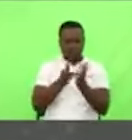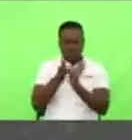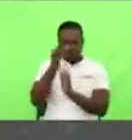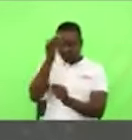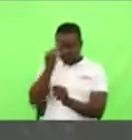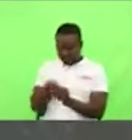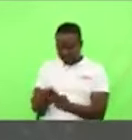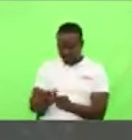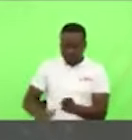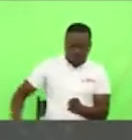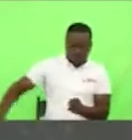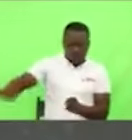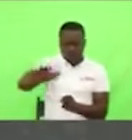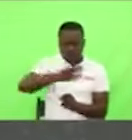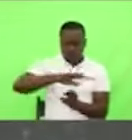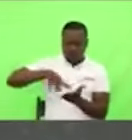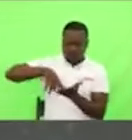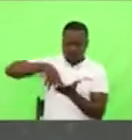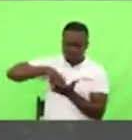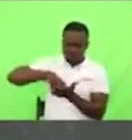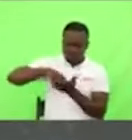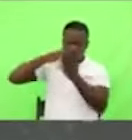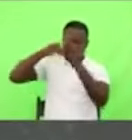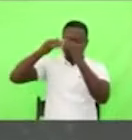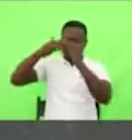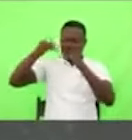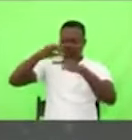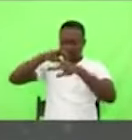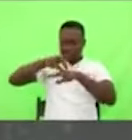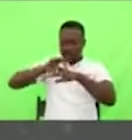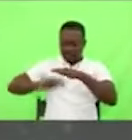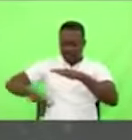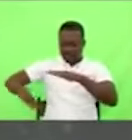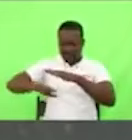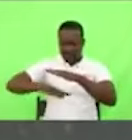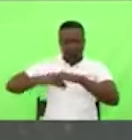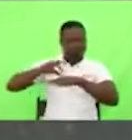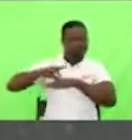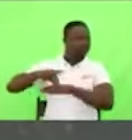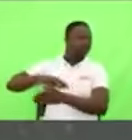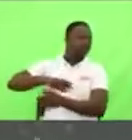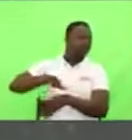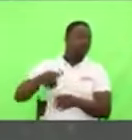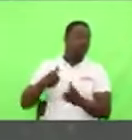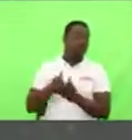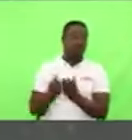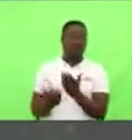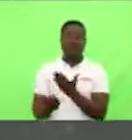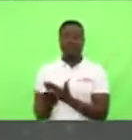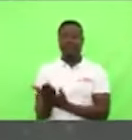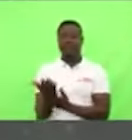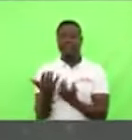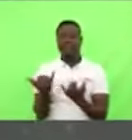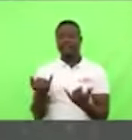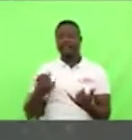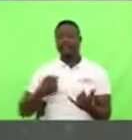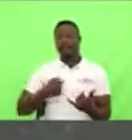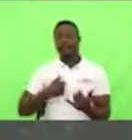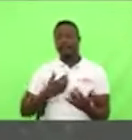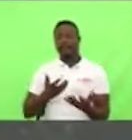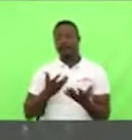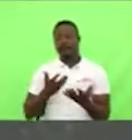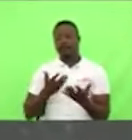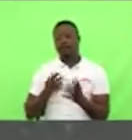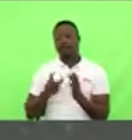bow in heaven, on earth, and under the earth. This morning, I want to end